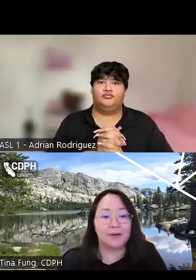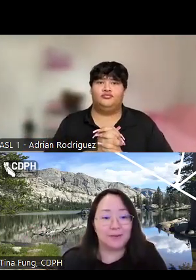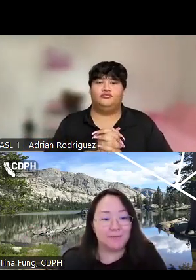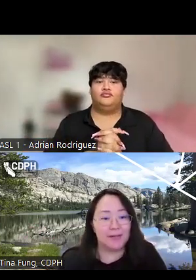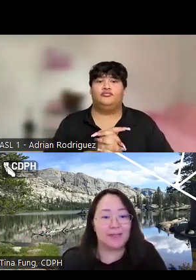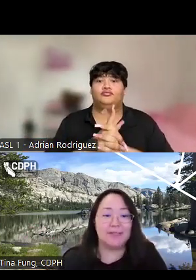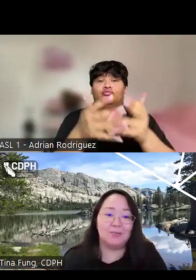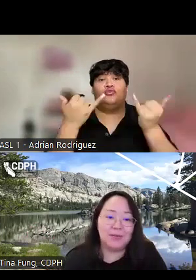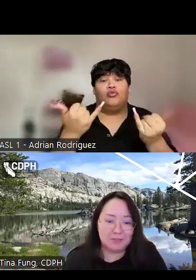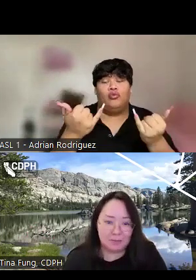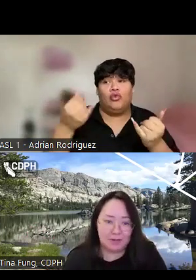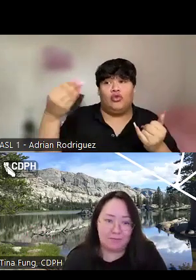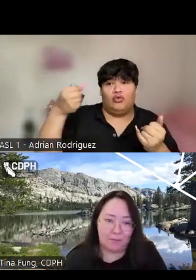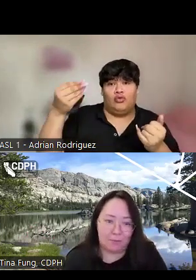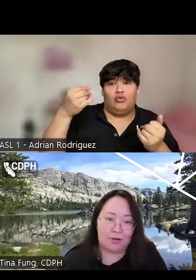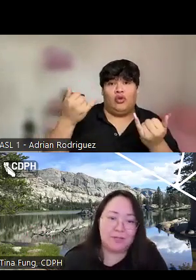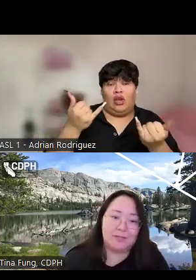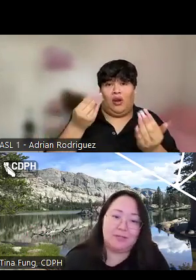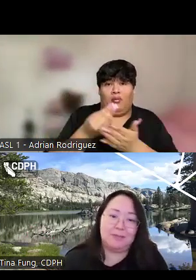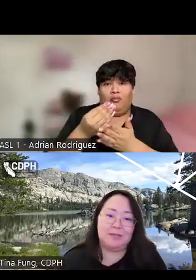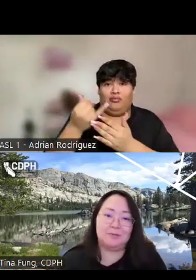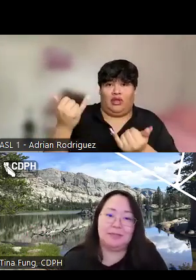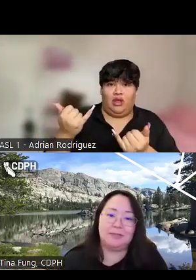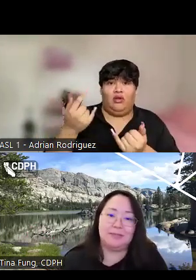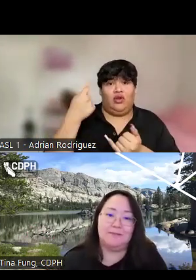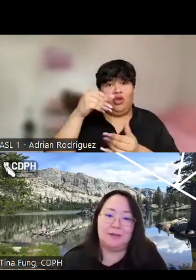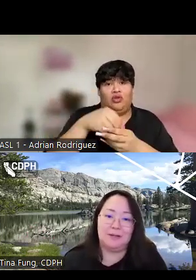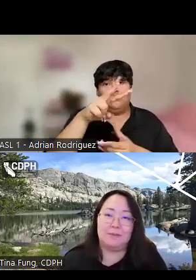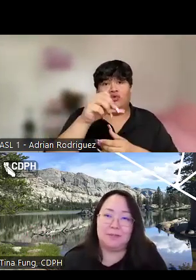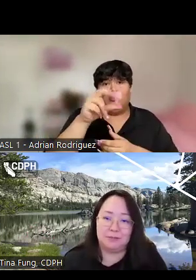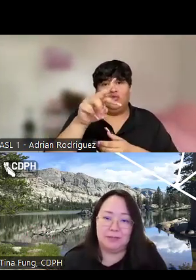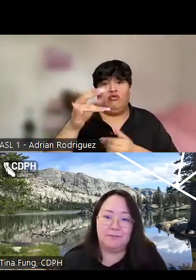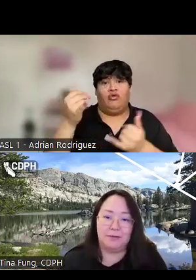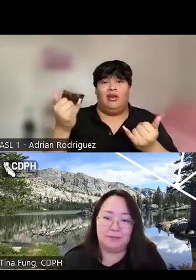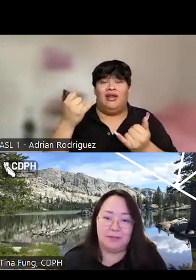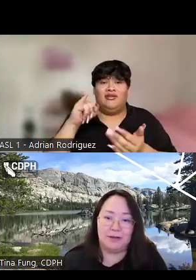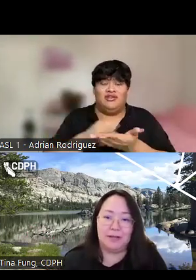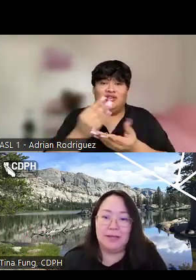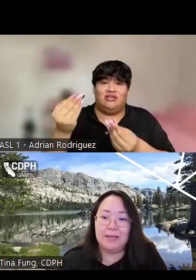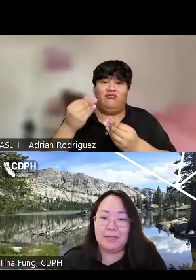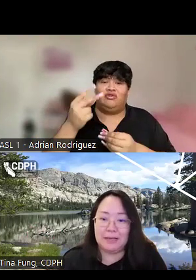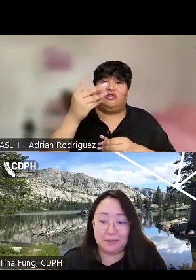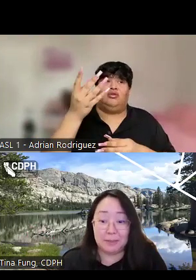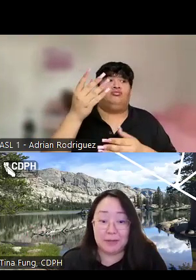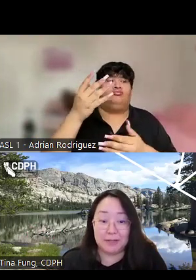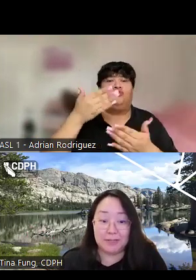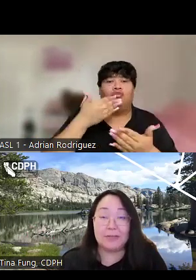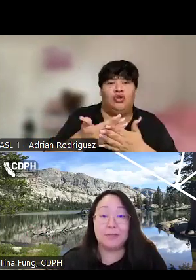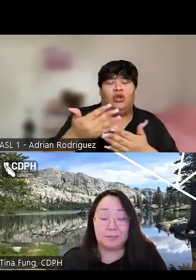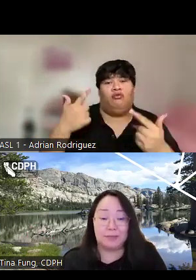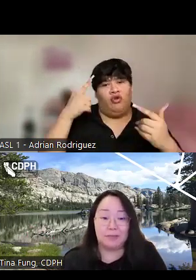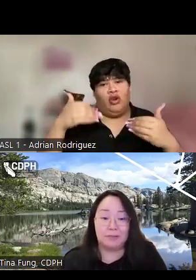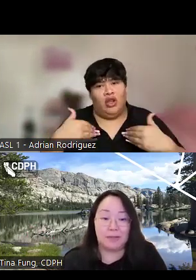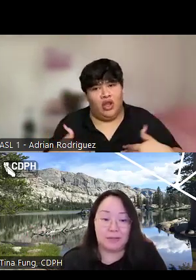So for current funding, in 2024, CDPH released a funding opportunity focusing on health disparities